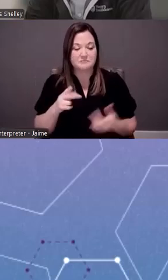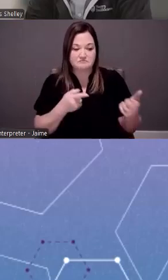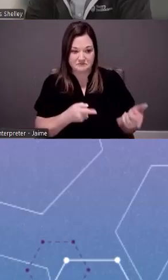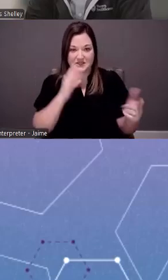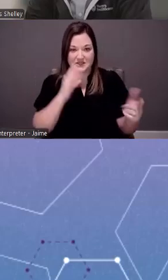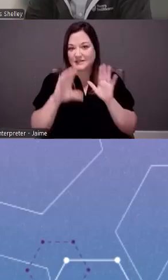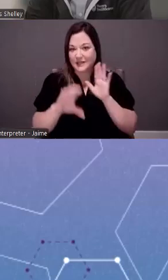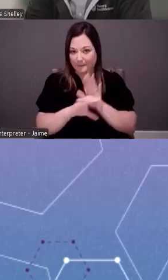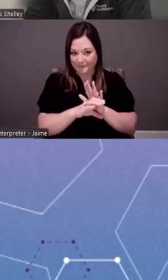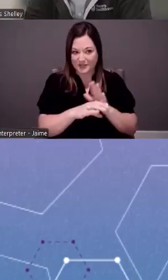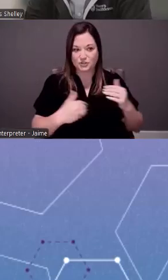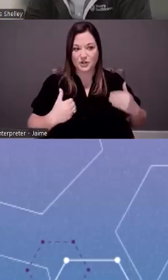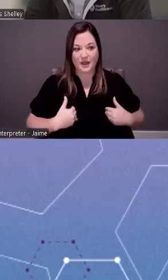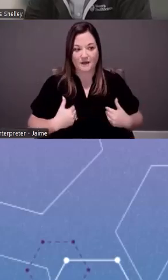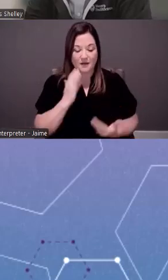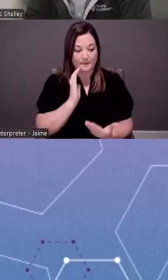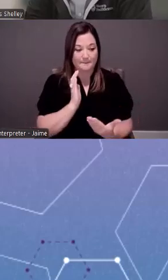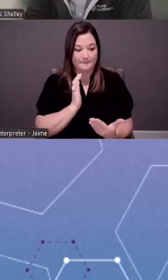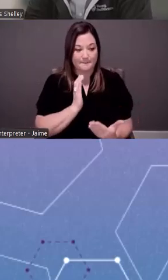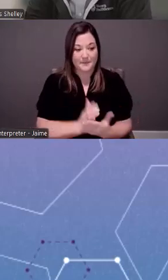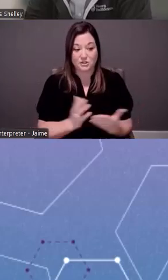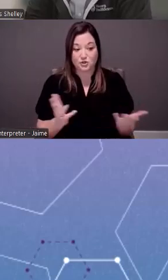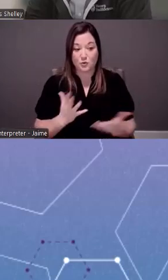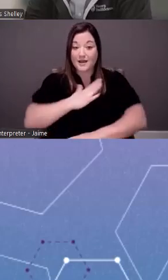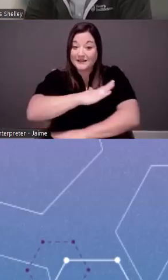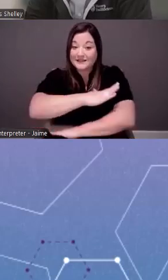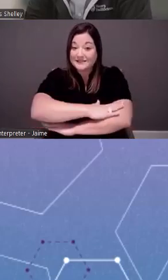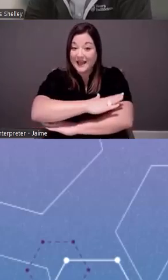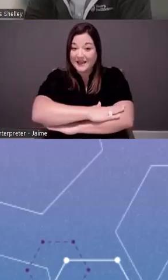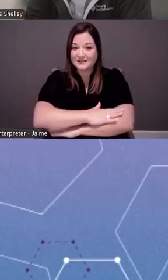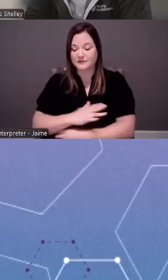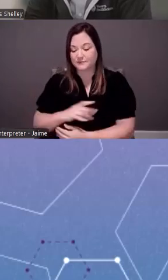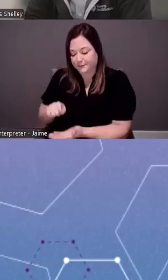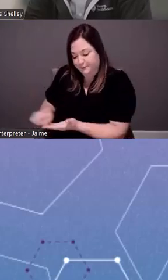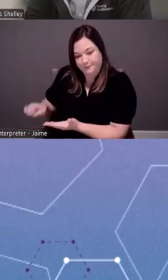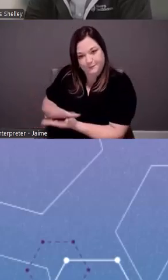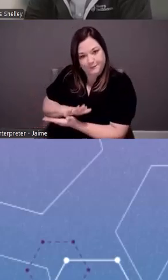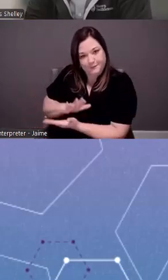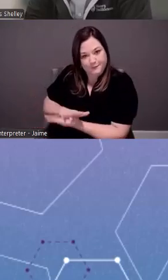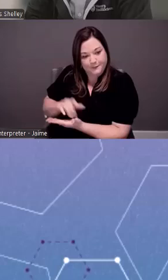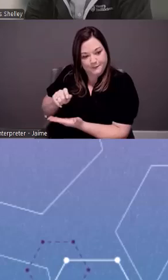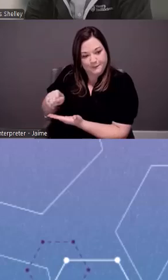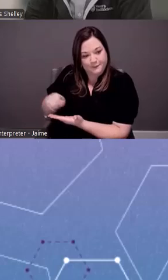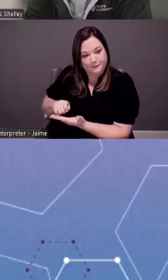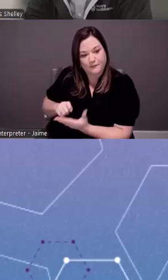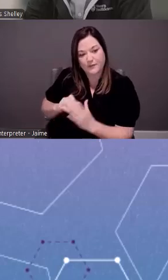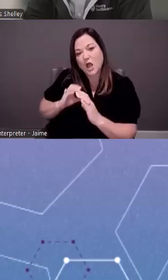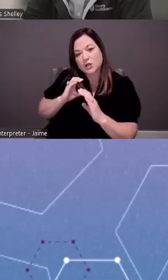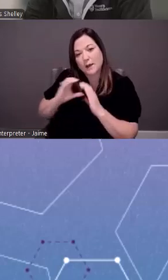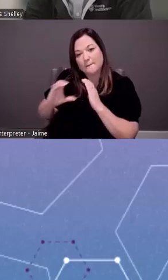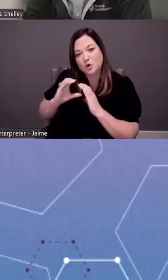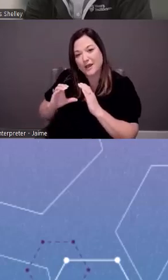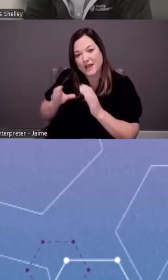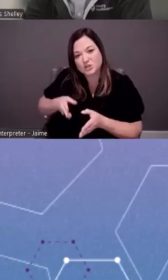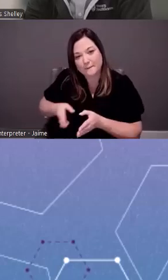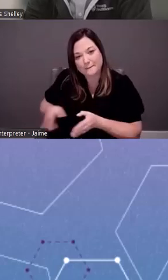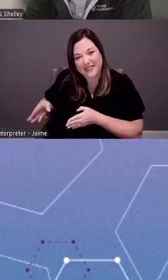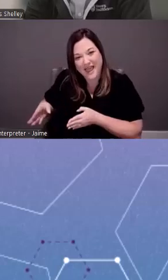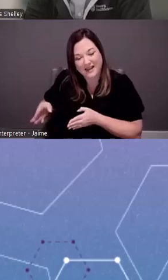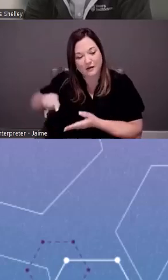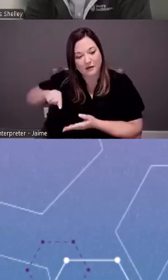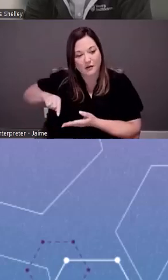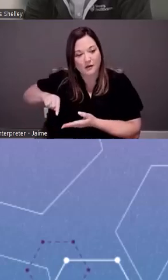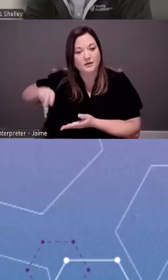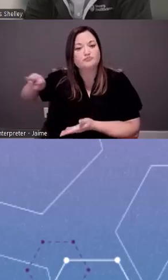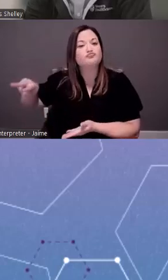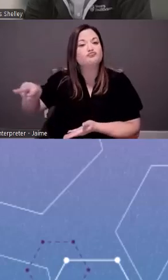there's a picture of a desk with a notepad on the desk that says communication plan, and it's overlooking